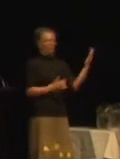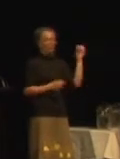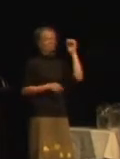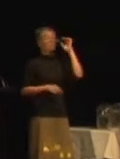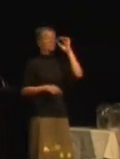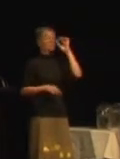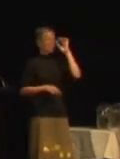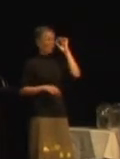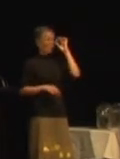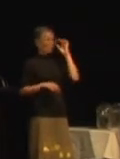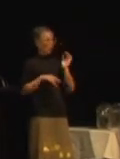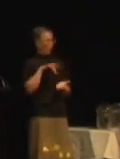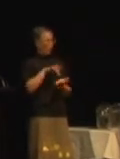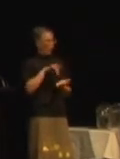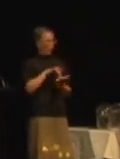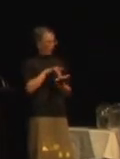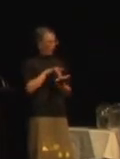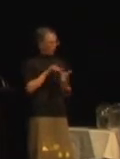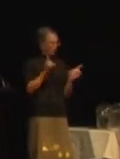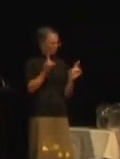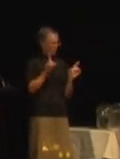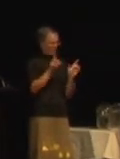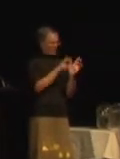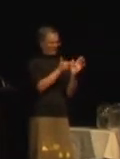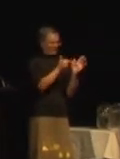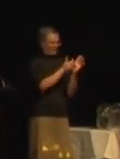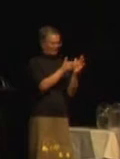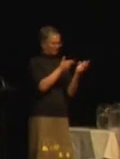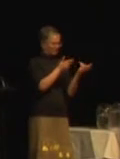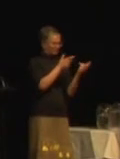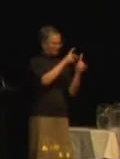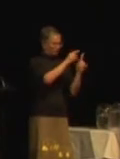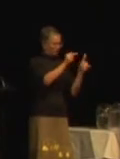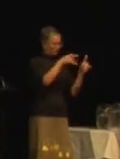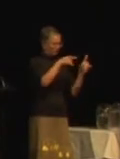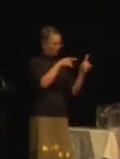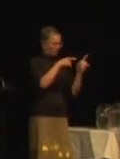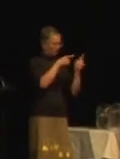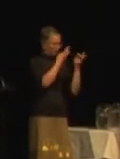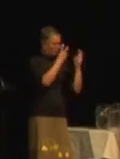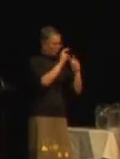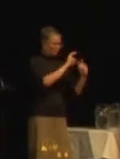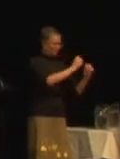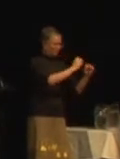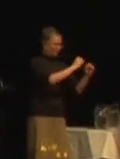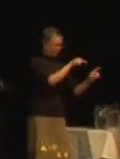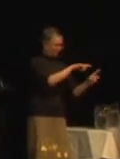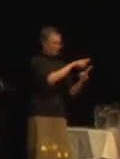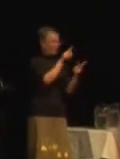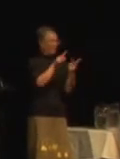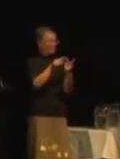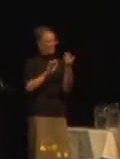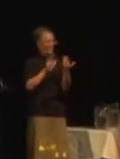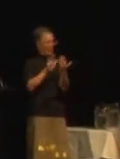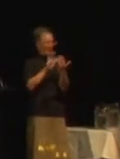activities. We coordinate the DigitalNZ.org search engine and our free application programming interface, which is a conduit